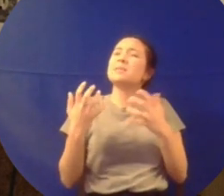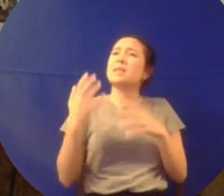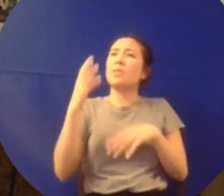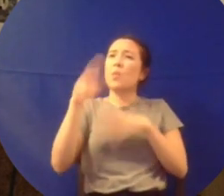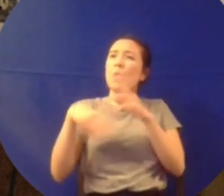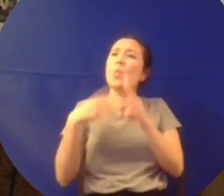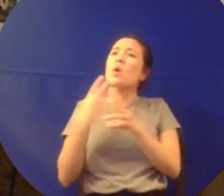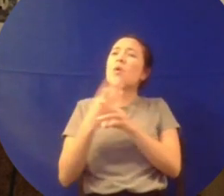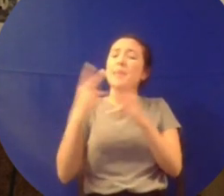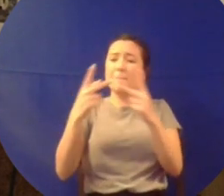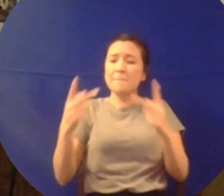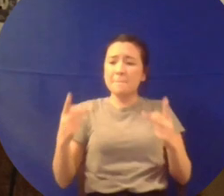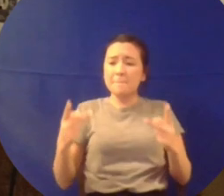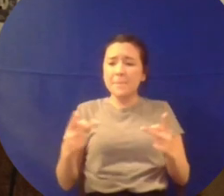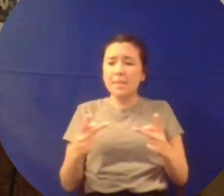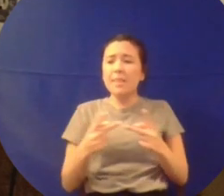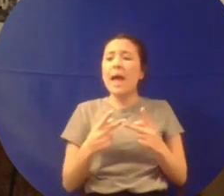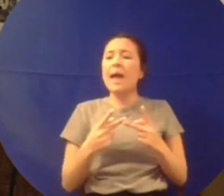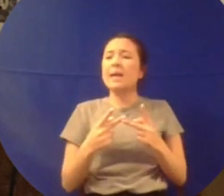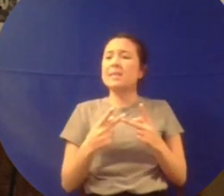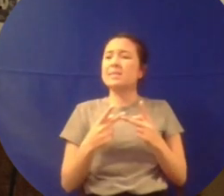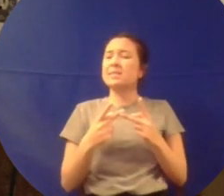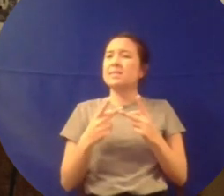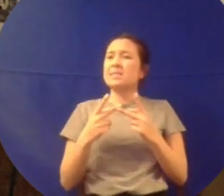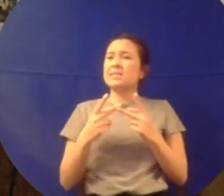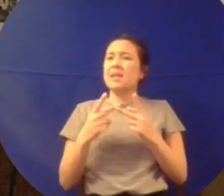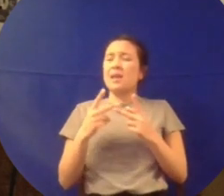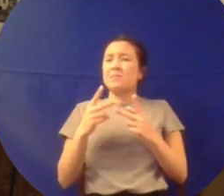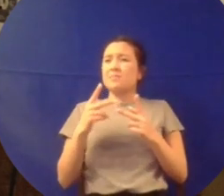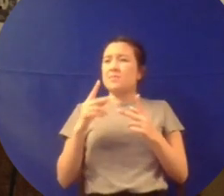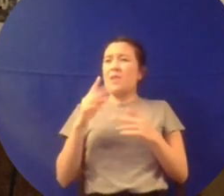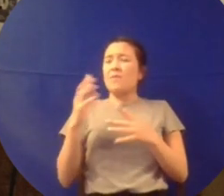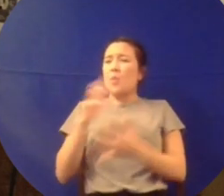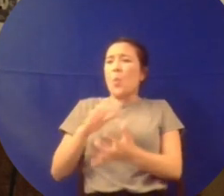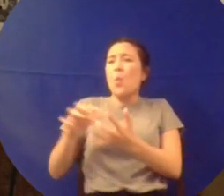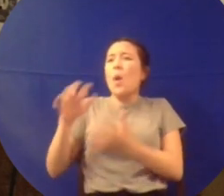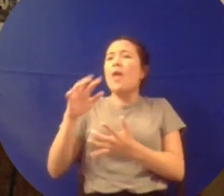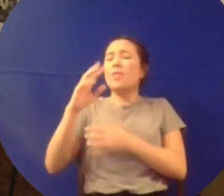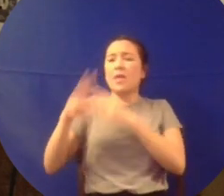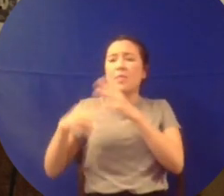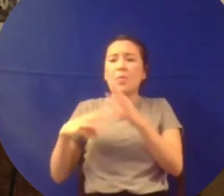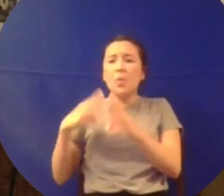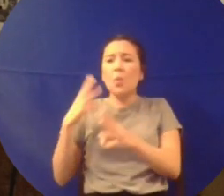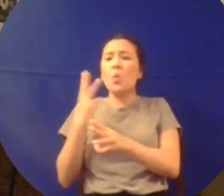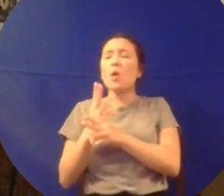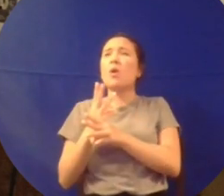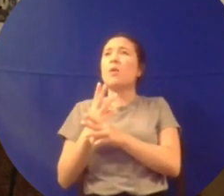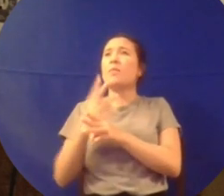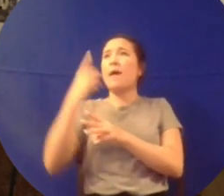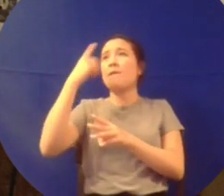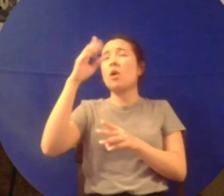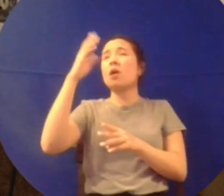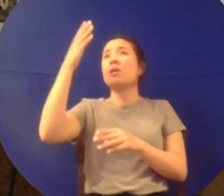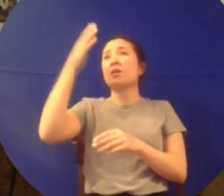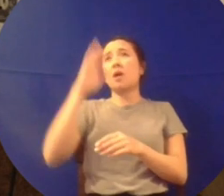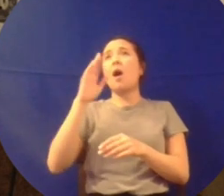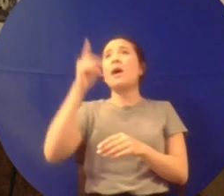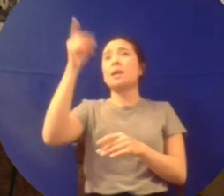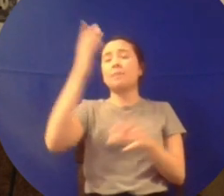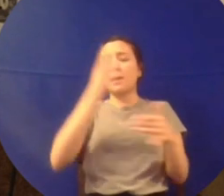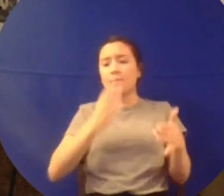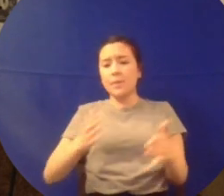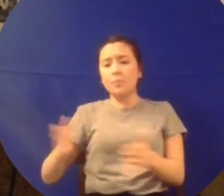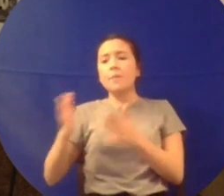in places deserted by the wealthy of the world, that a highway for God may be prepared in